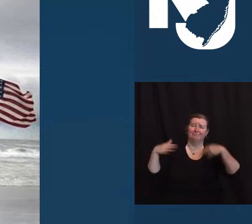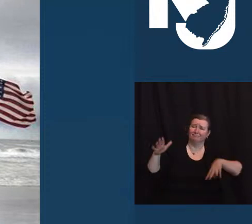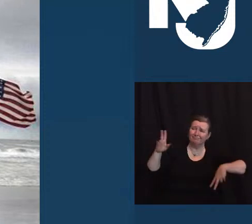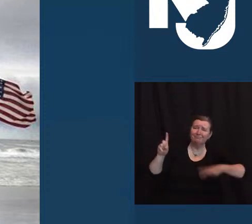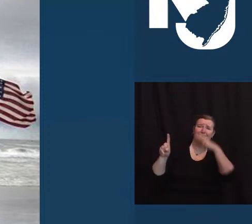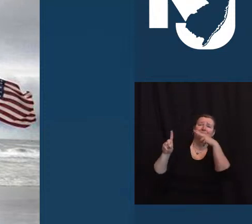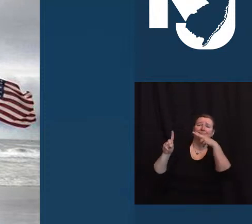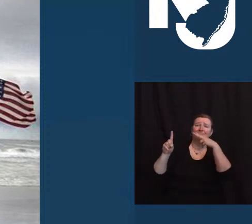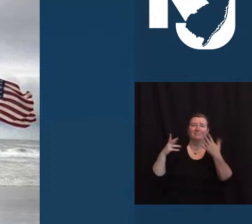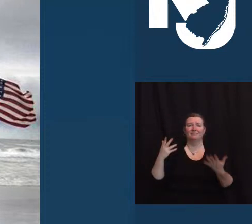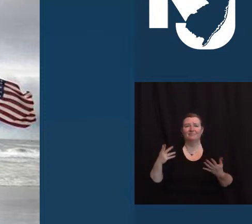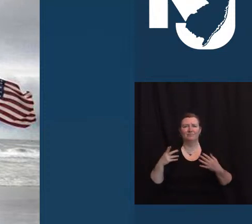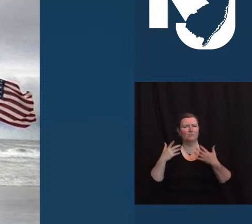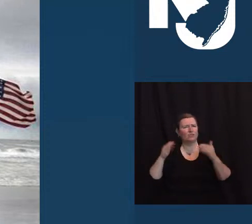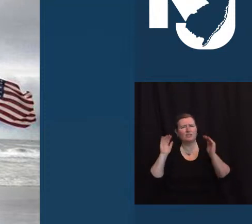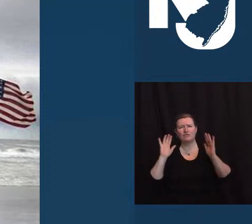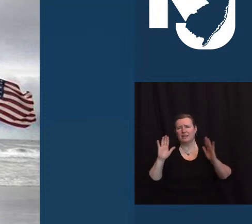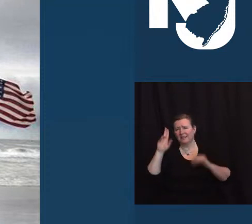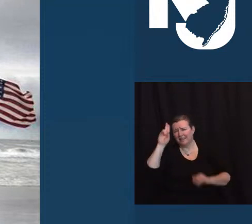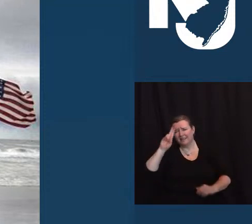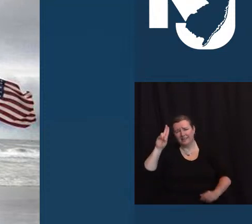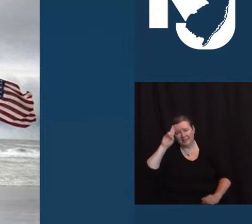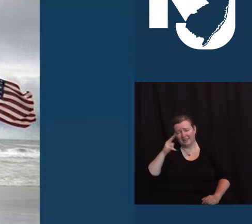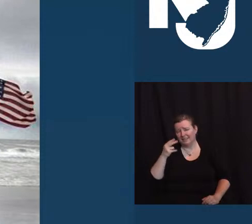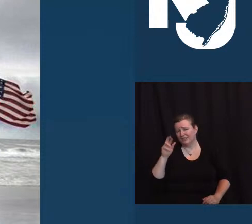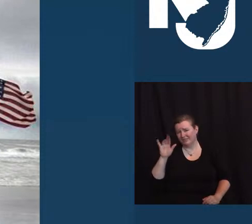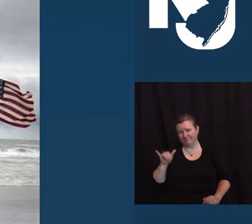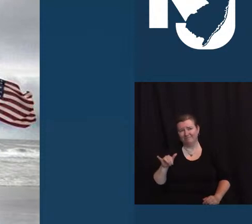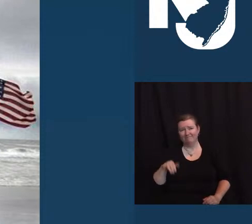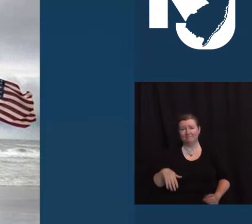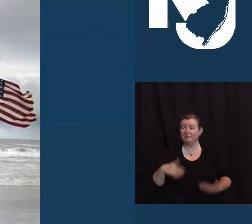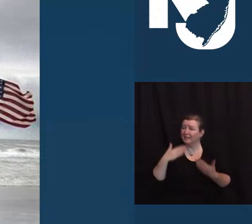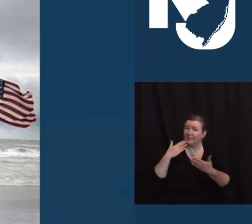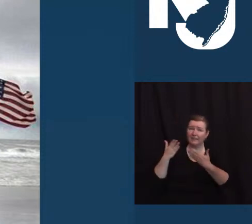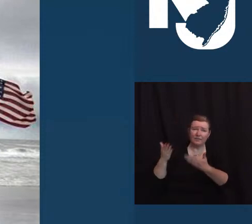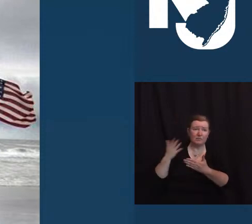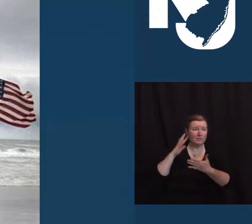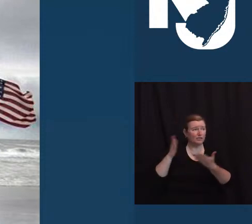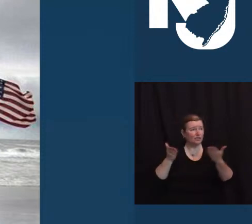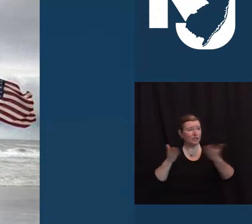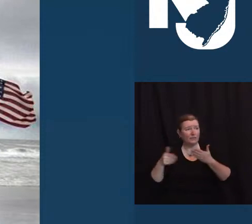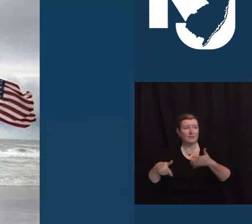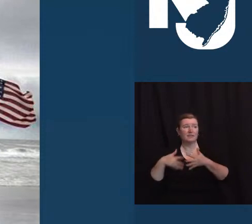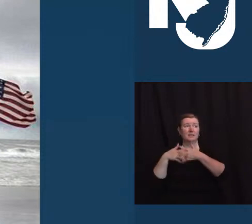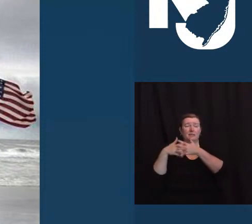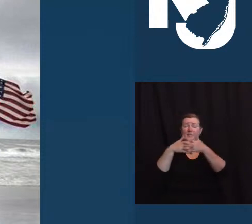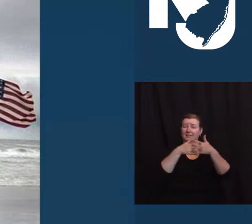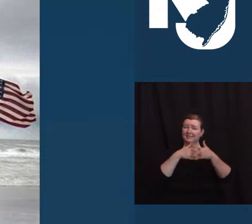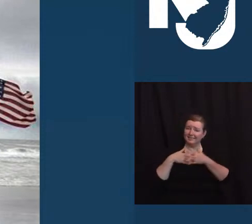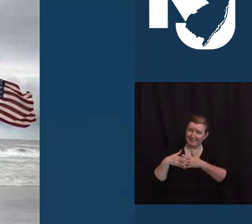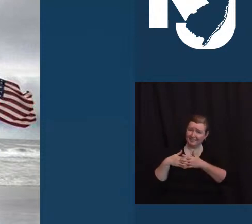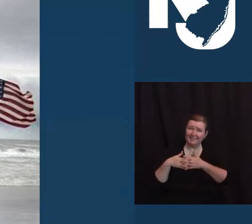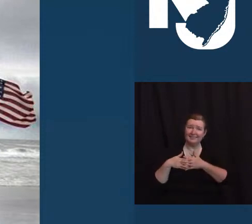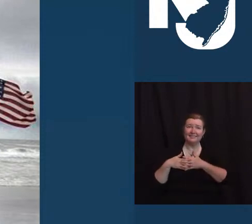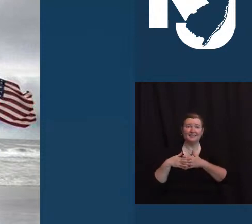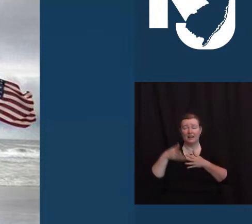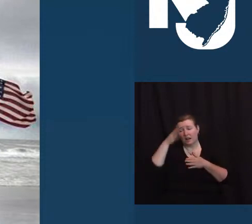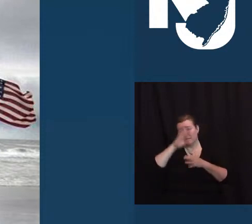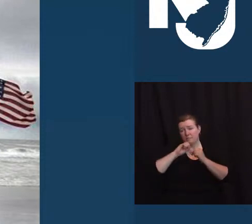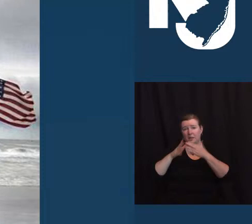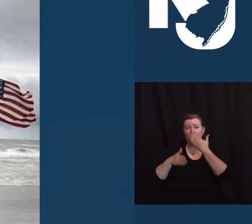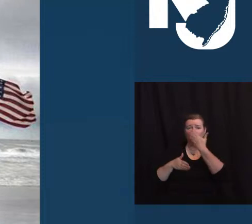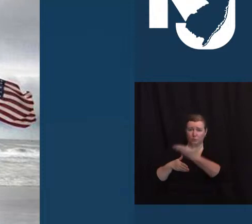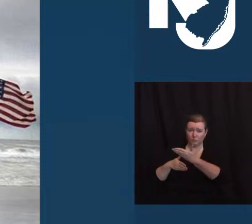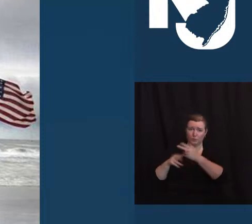and nephews and great nieces and great nephews. We thank Harry for his service to our nation, and God bless and watch over